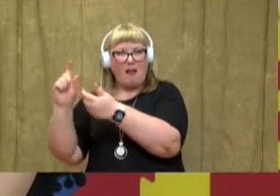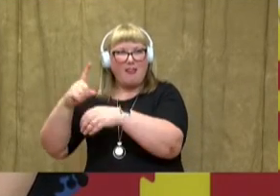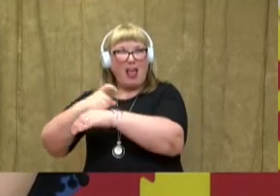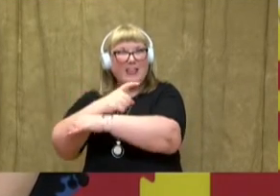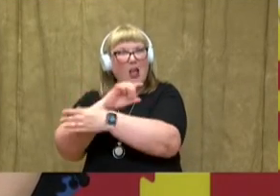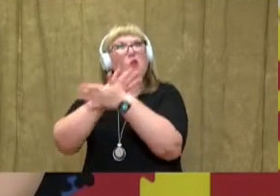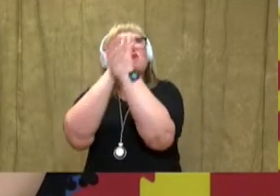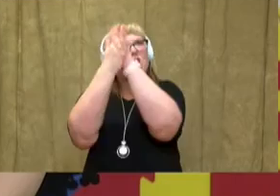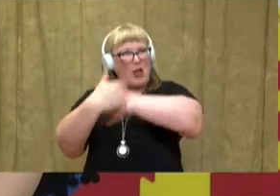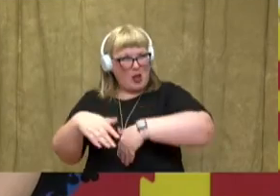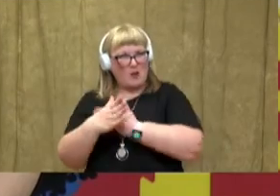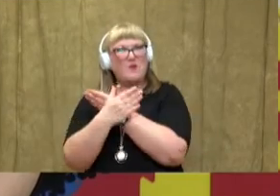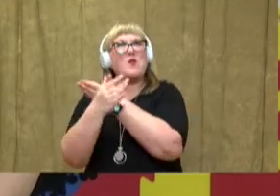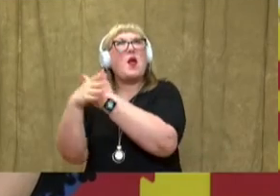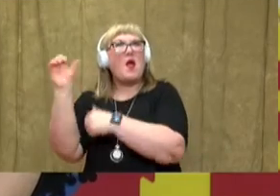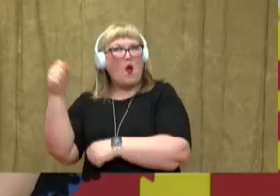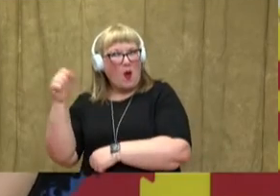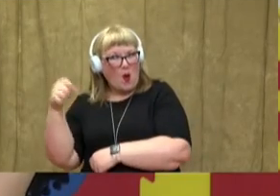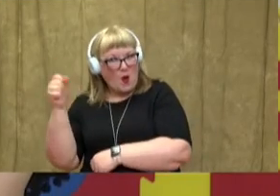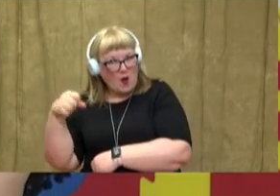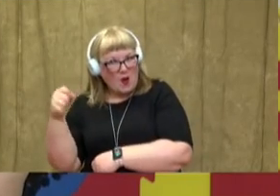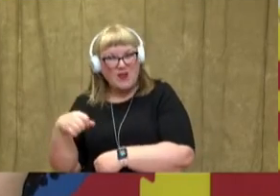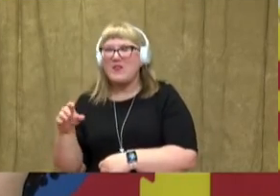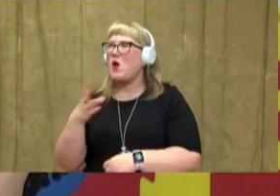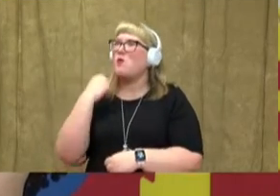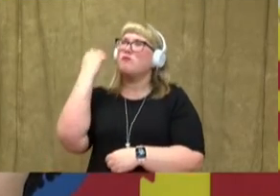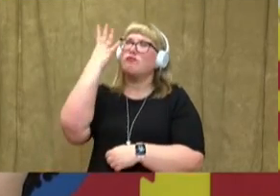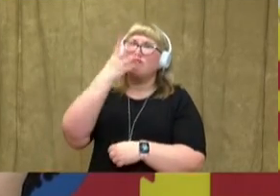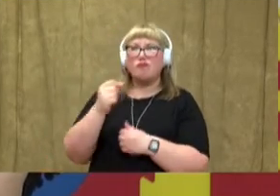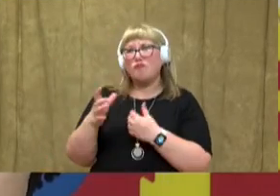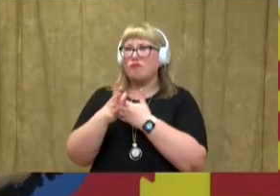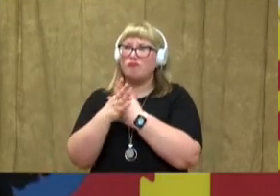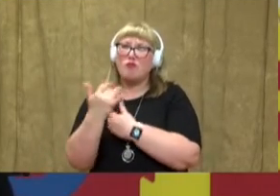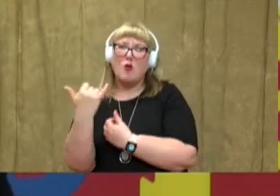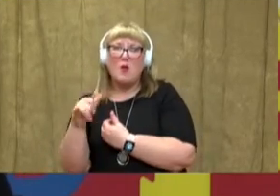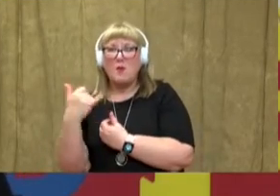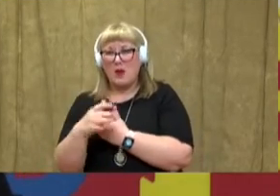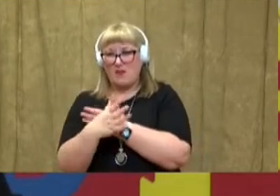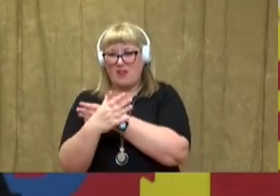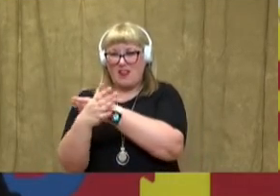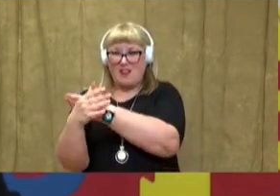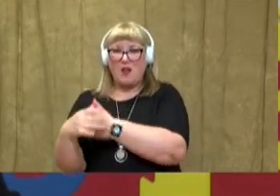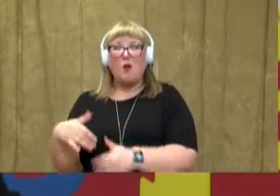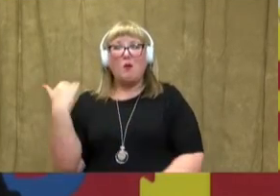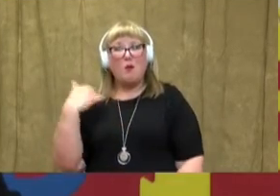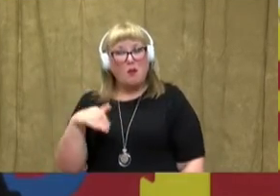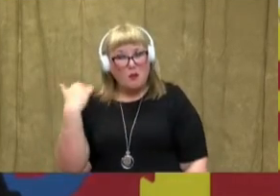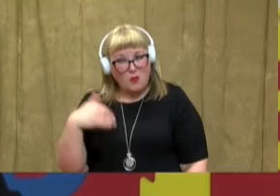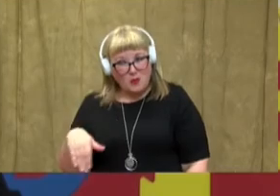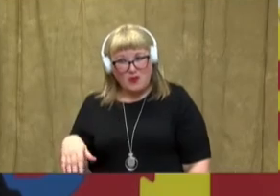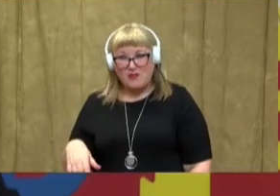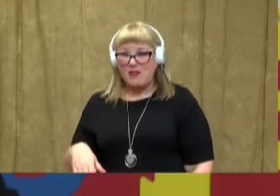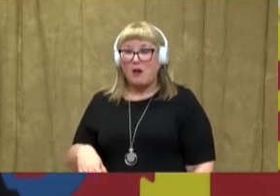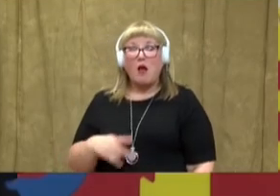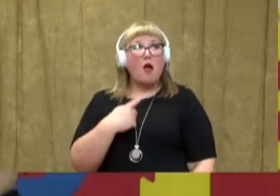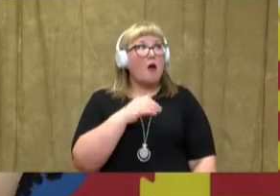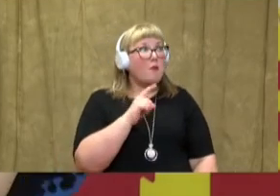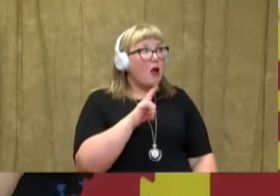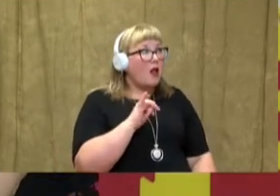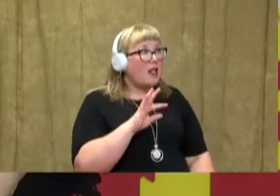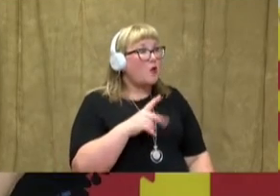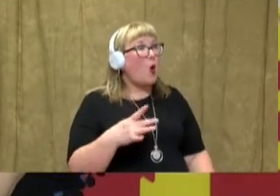caterpillar anymore. She was a butterfly, a beautiful yellow butterfly. The pollywog